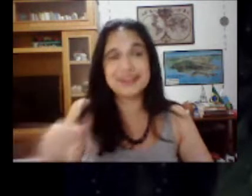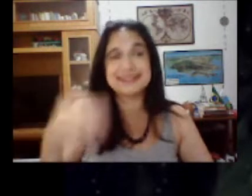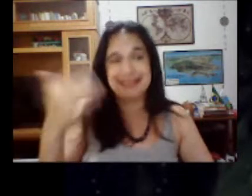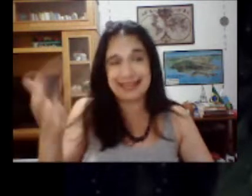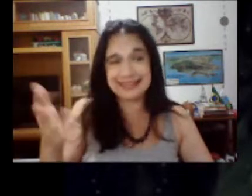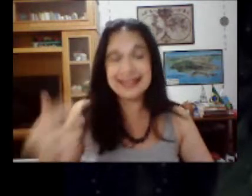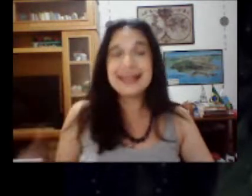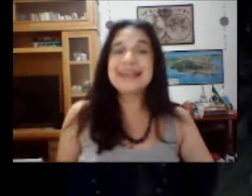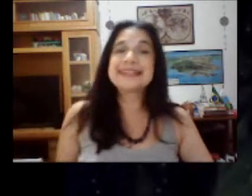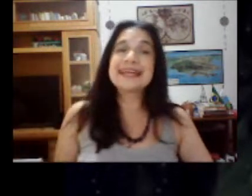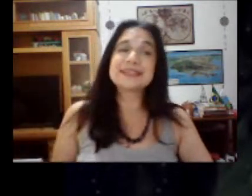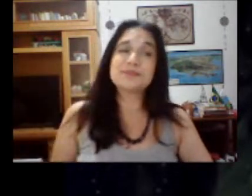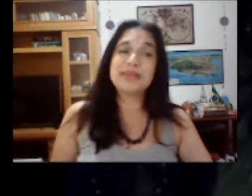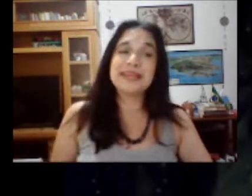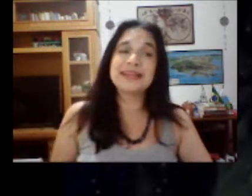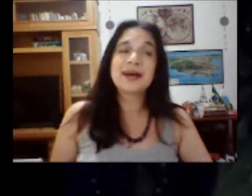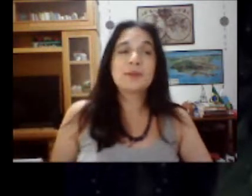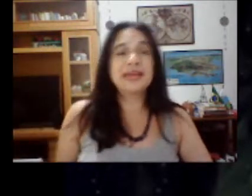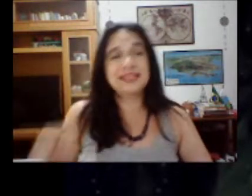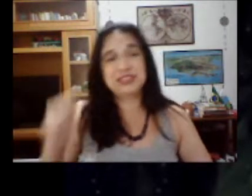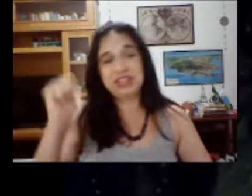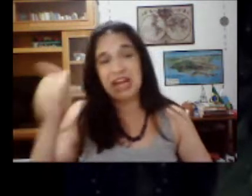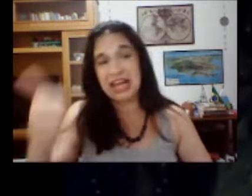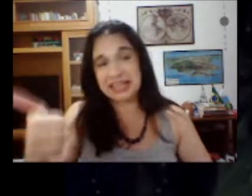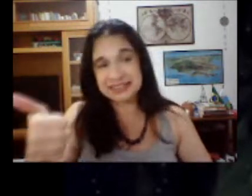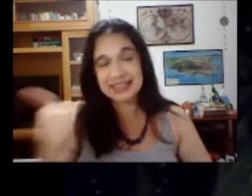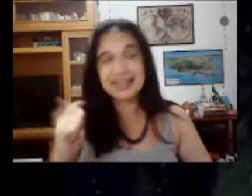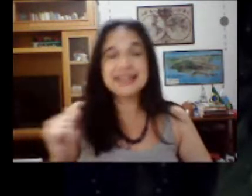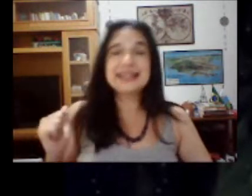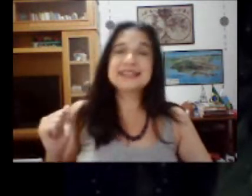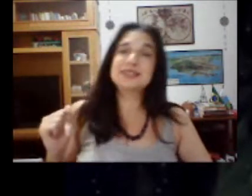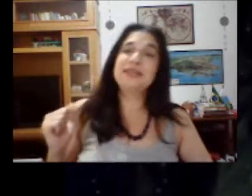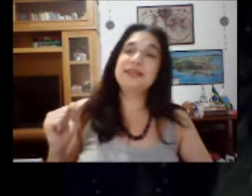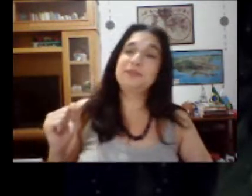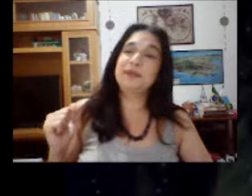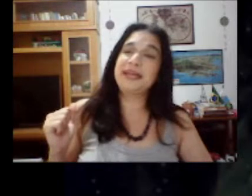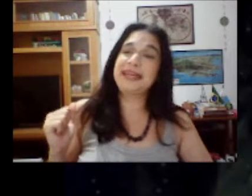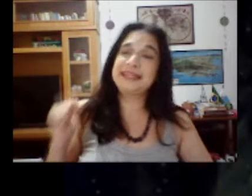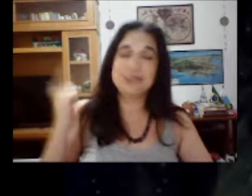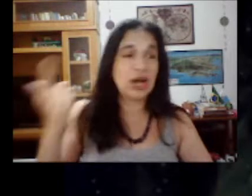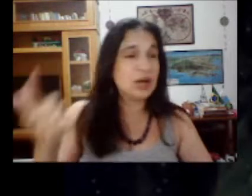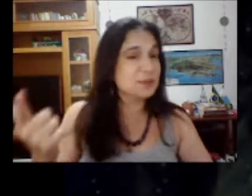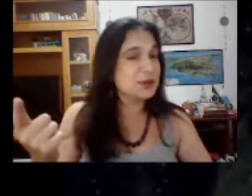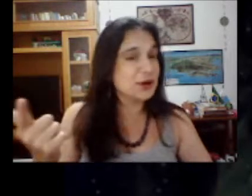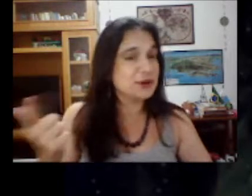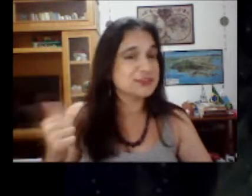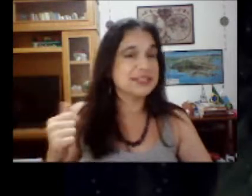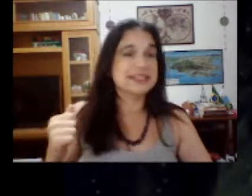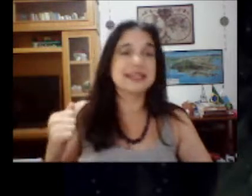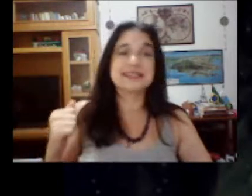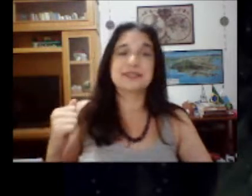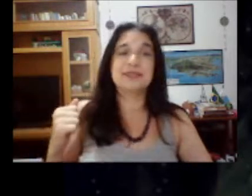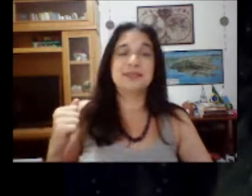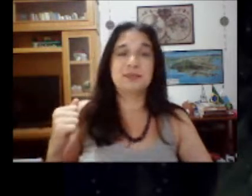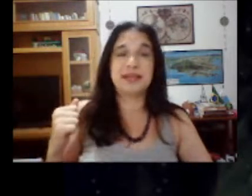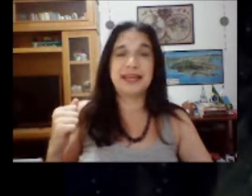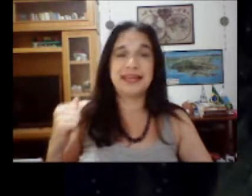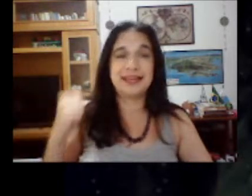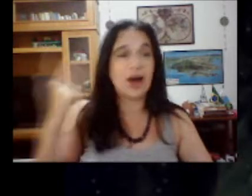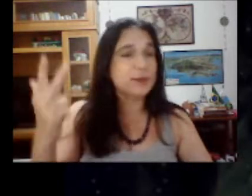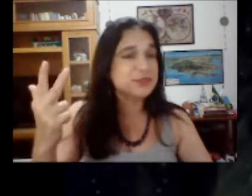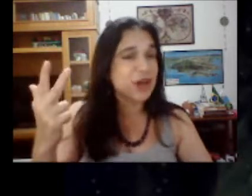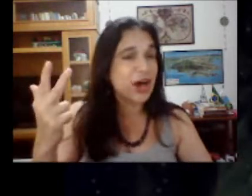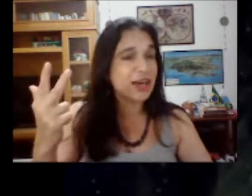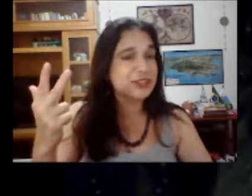course, once again, he doesn't mean playing chess, he doesn't mean playing dominoes, he doesn't mean